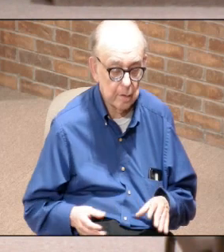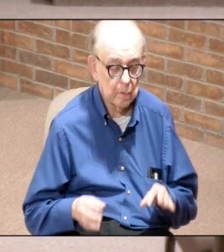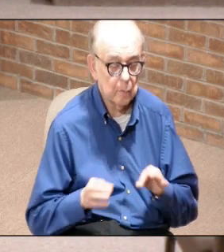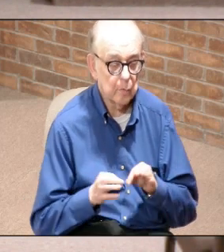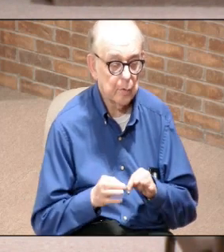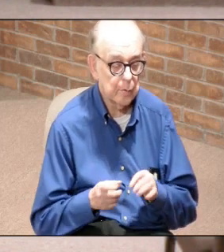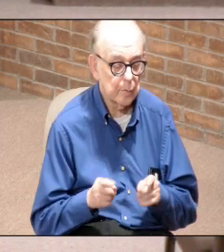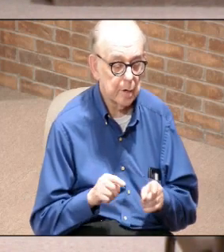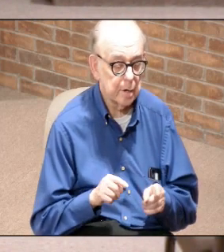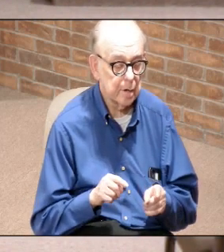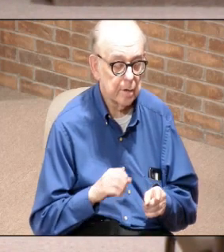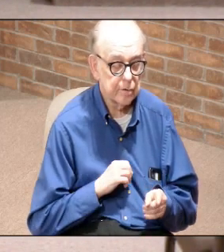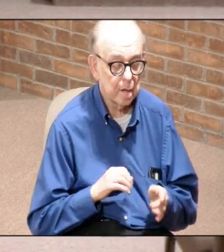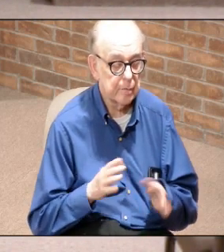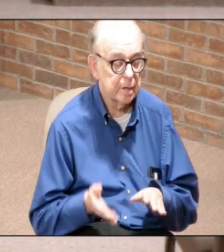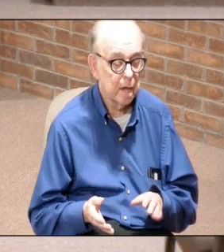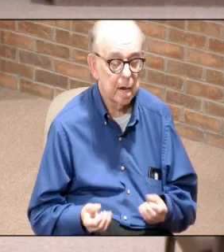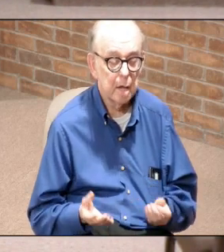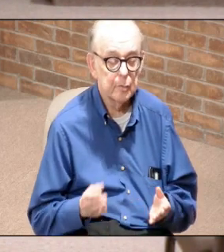died?